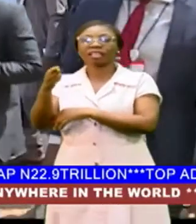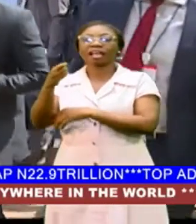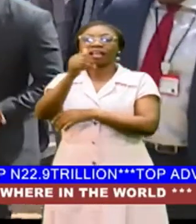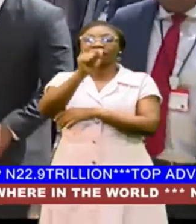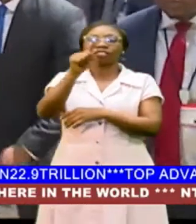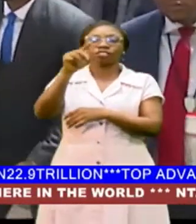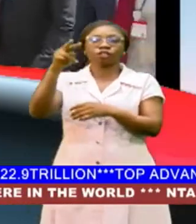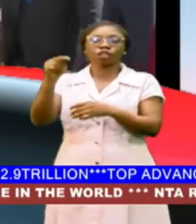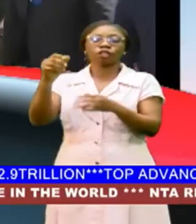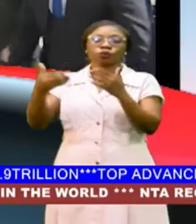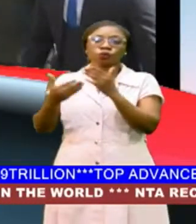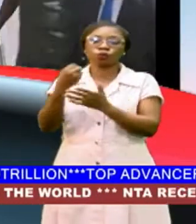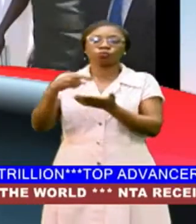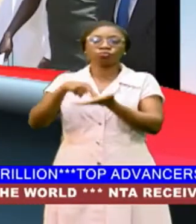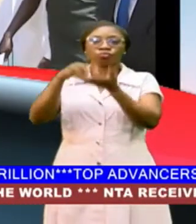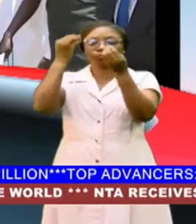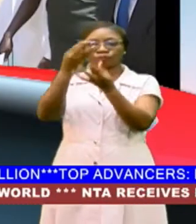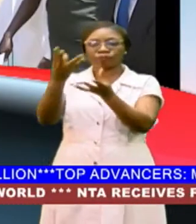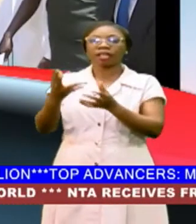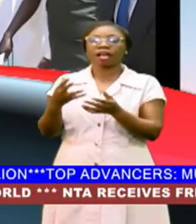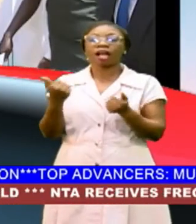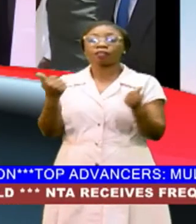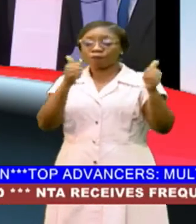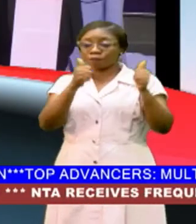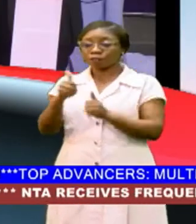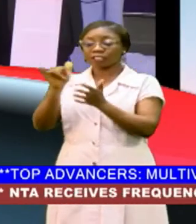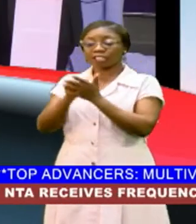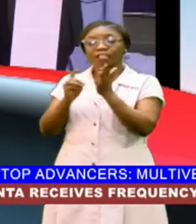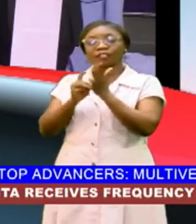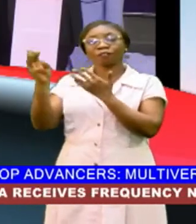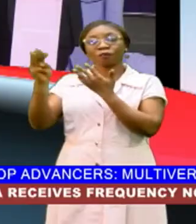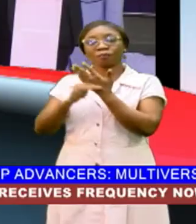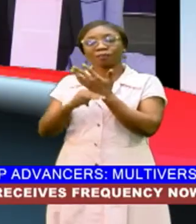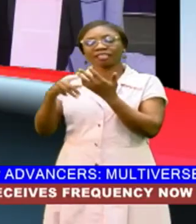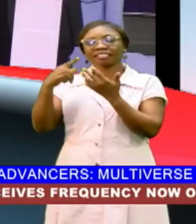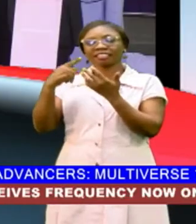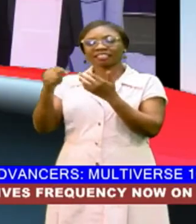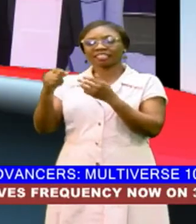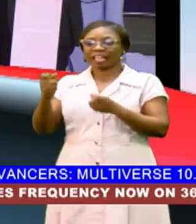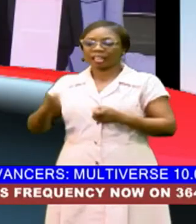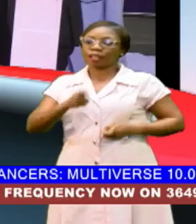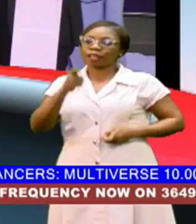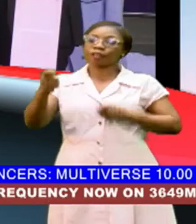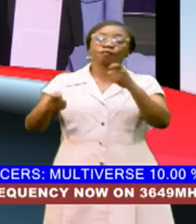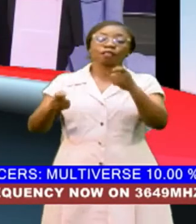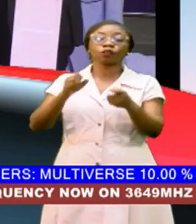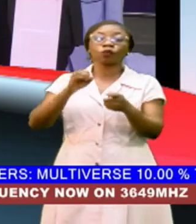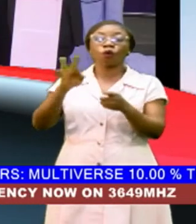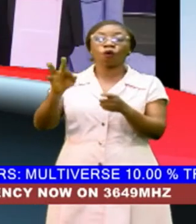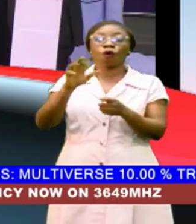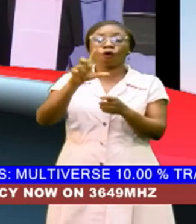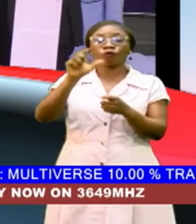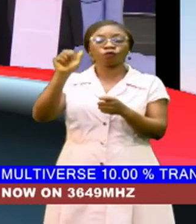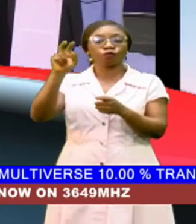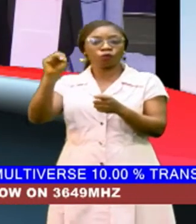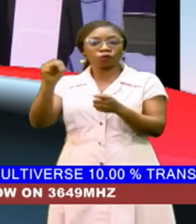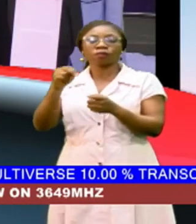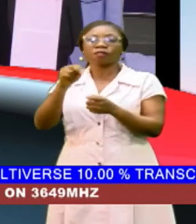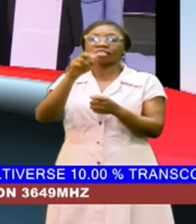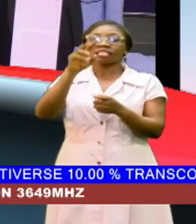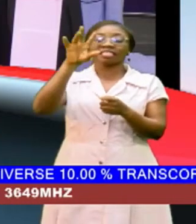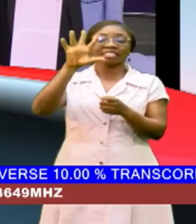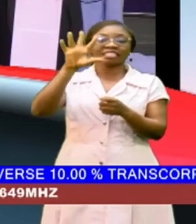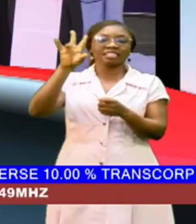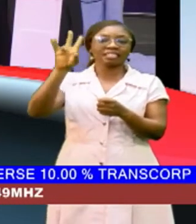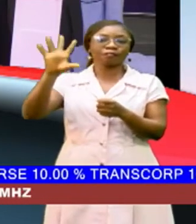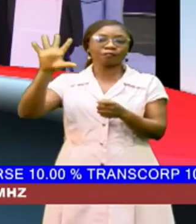NTA News. And following that development, the disbursement of loans worth 75 billion naira to micro,